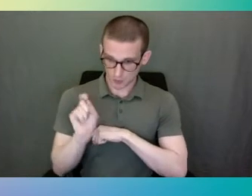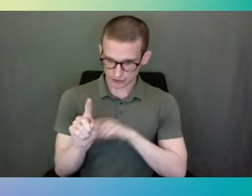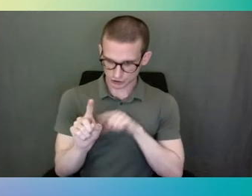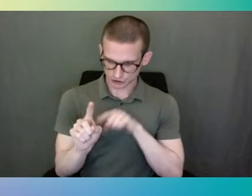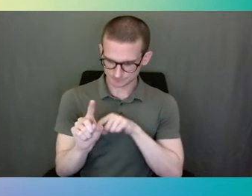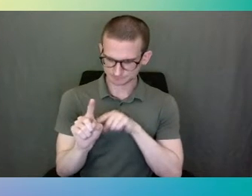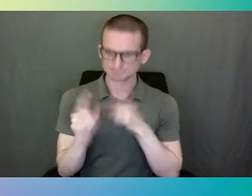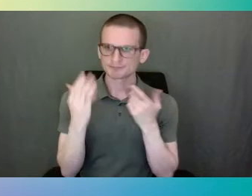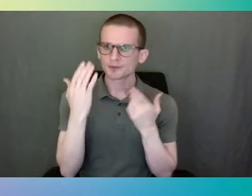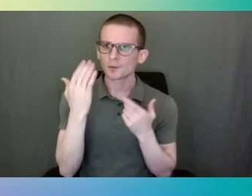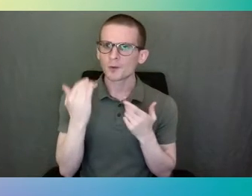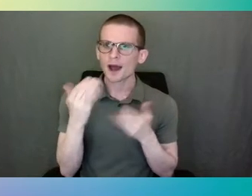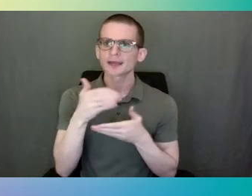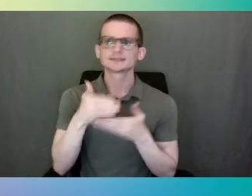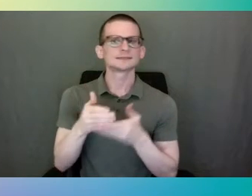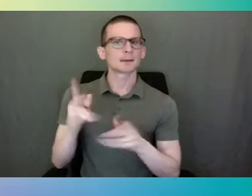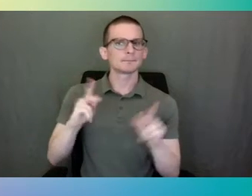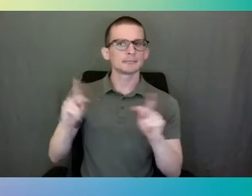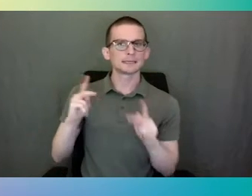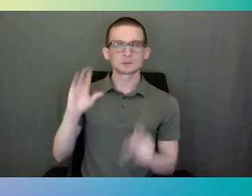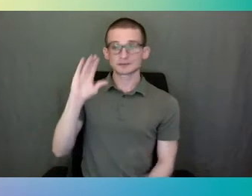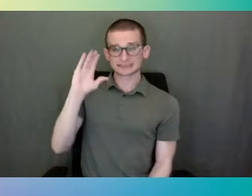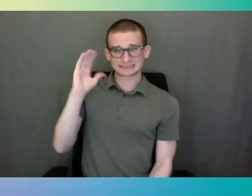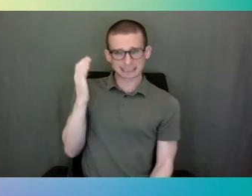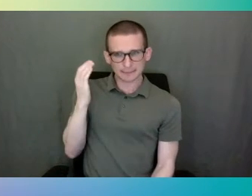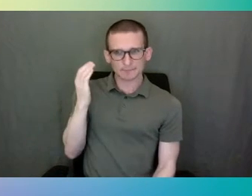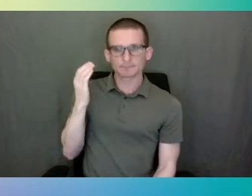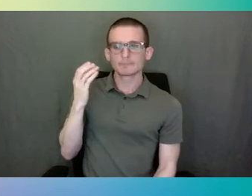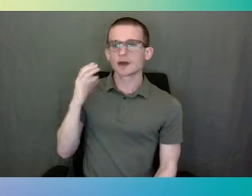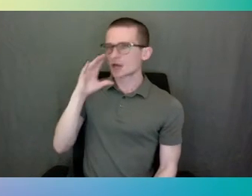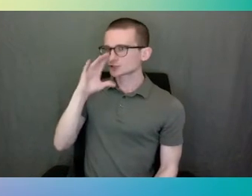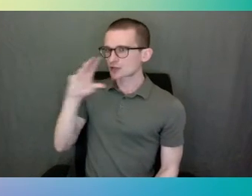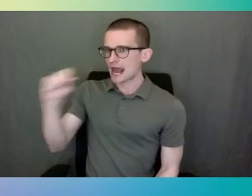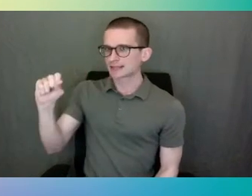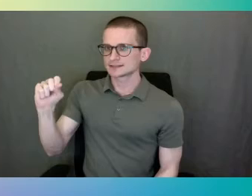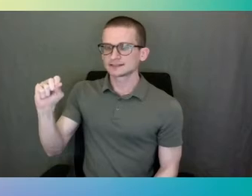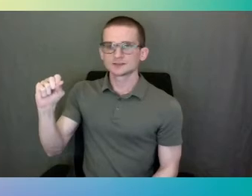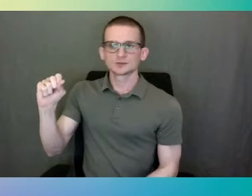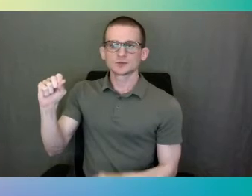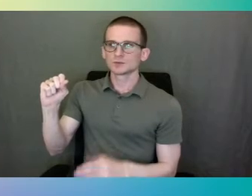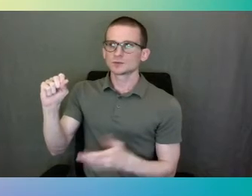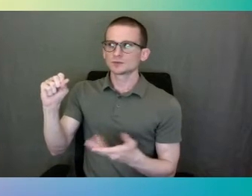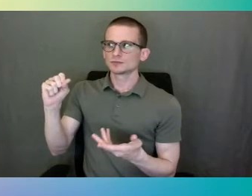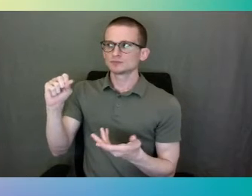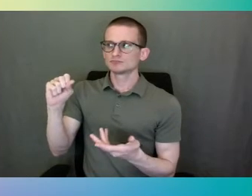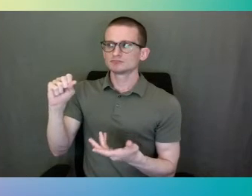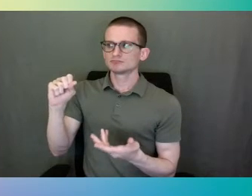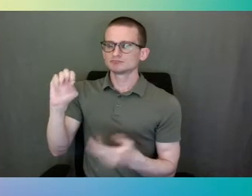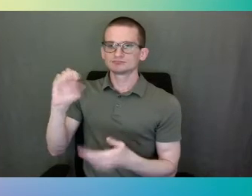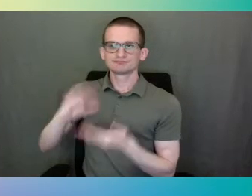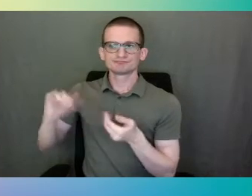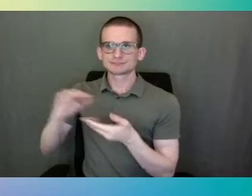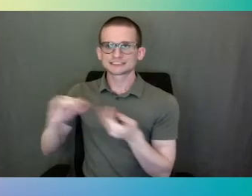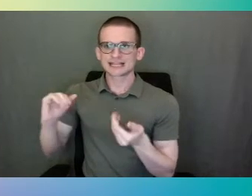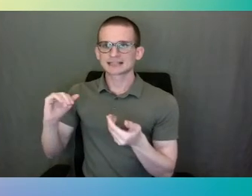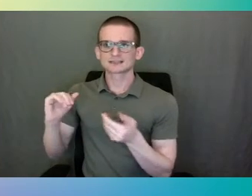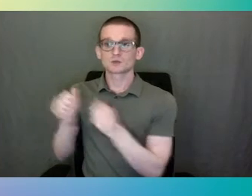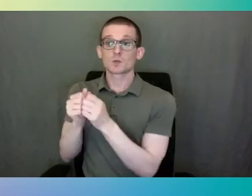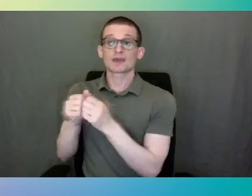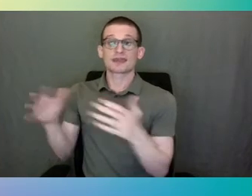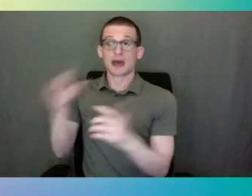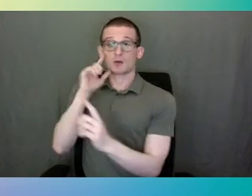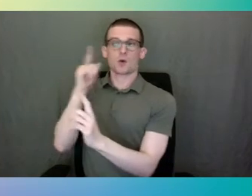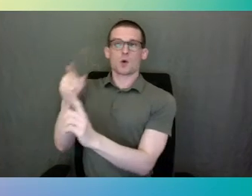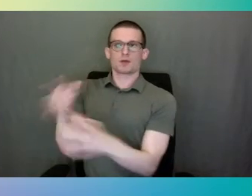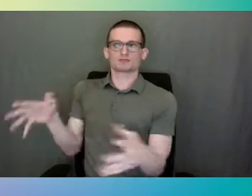be attracted to a non-procreative sex acts, either exclusively or they're